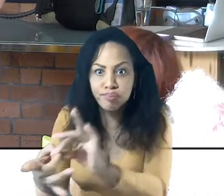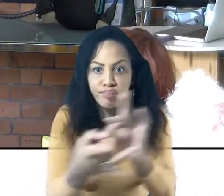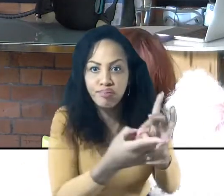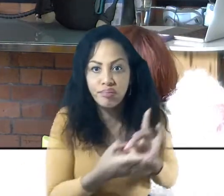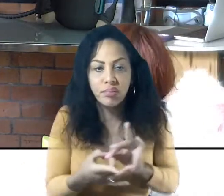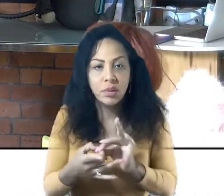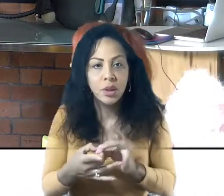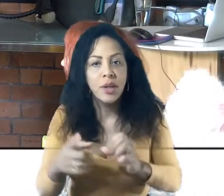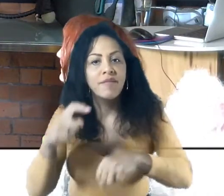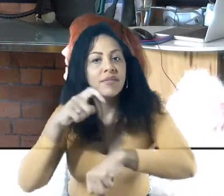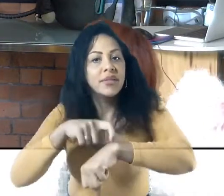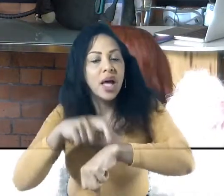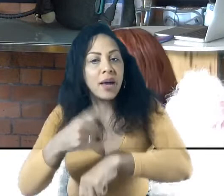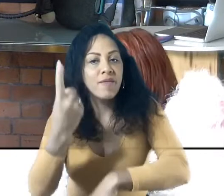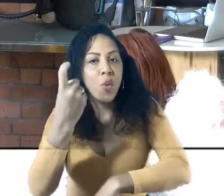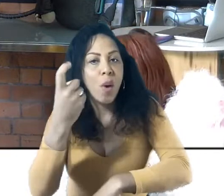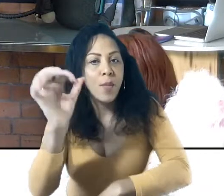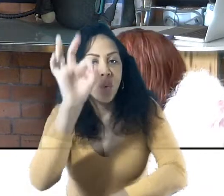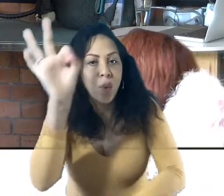one more, I think. So.